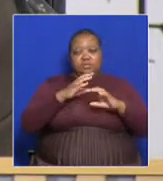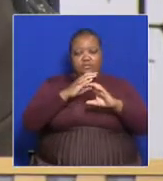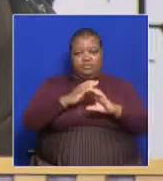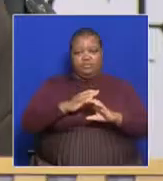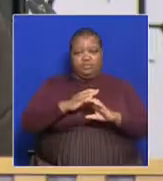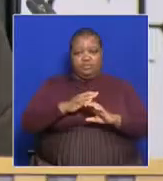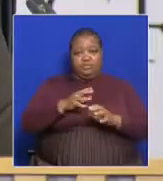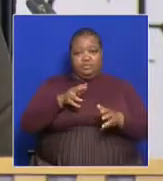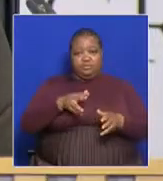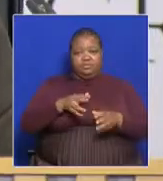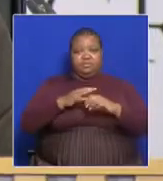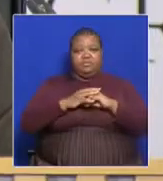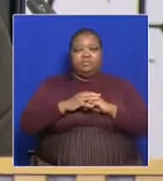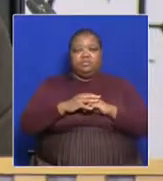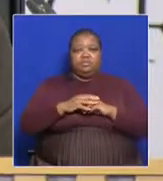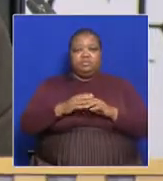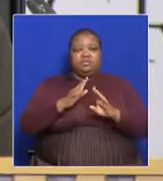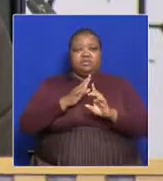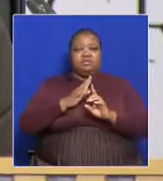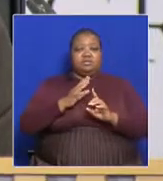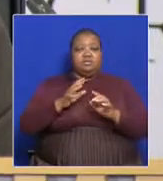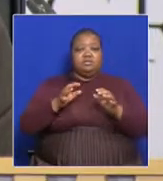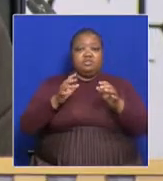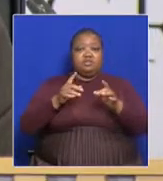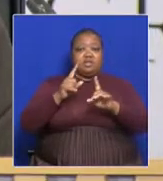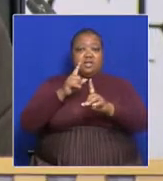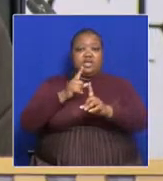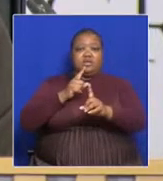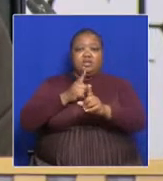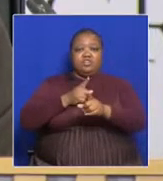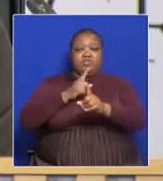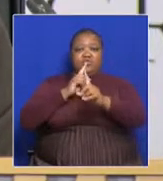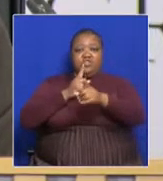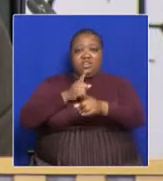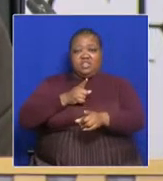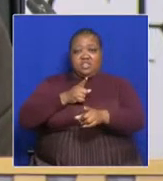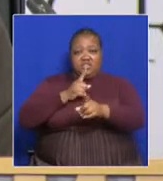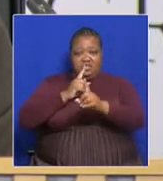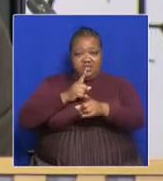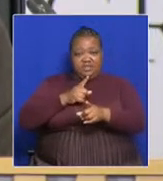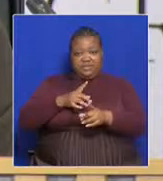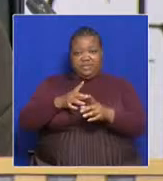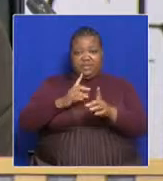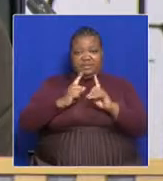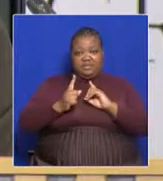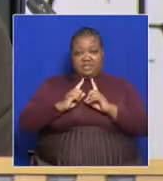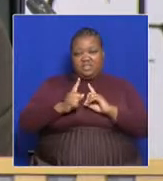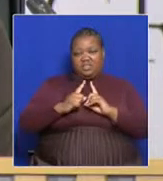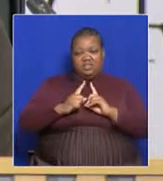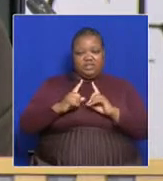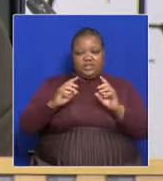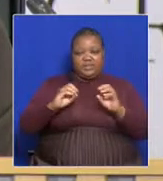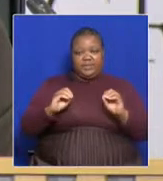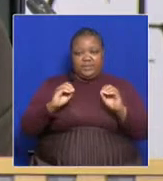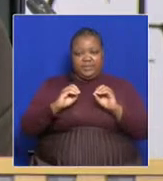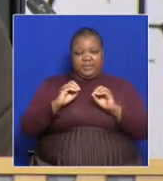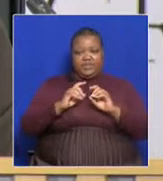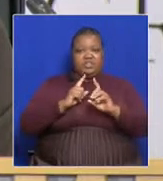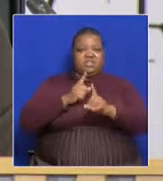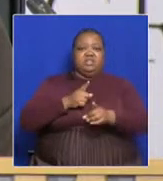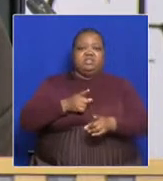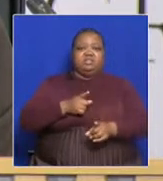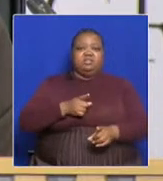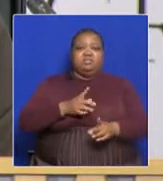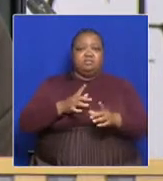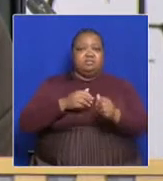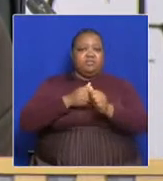was a directive. It was an instruction, not an engagement. This is an instruction that you comply with. But I